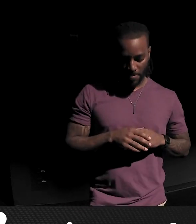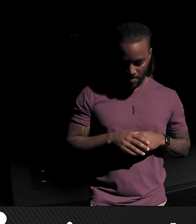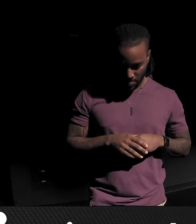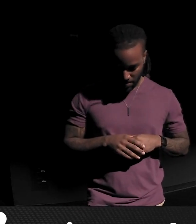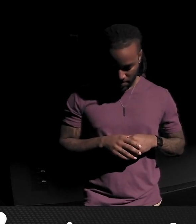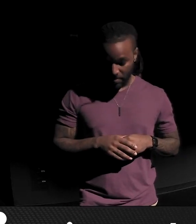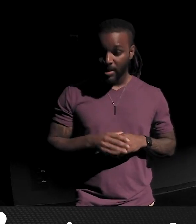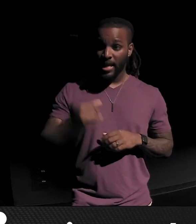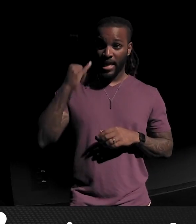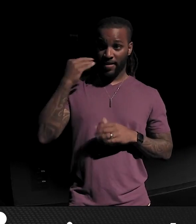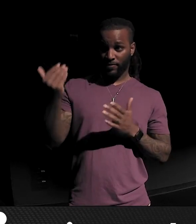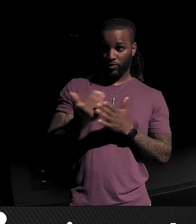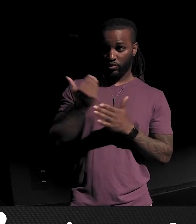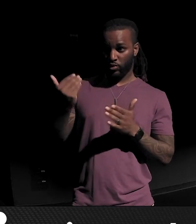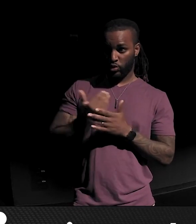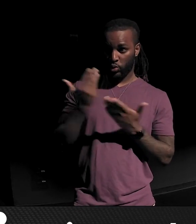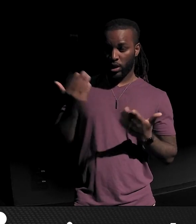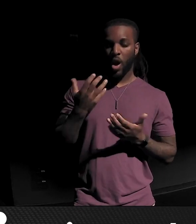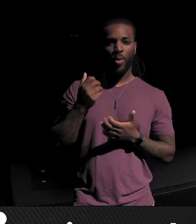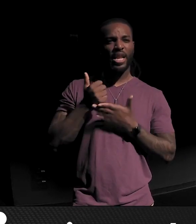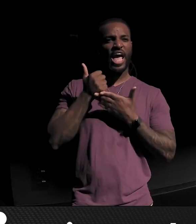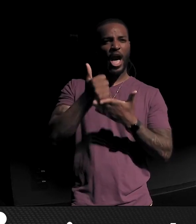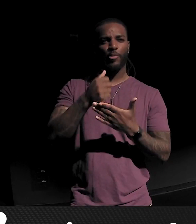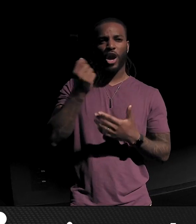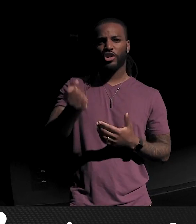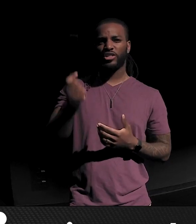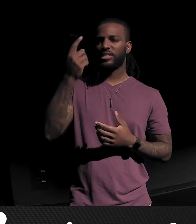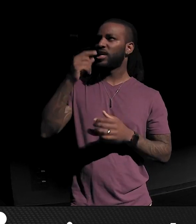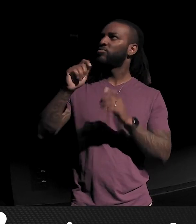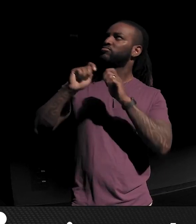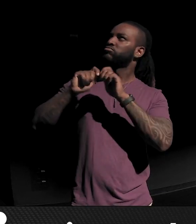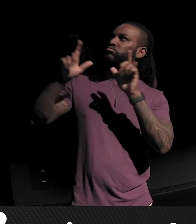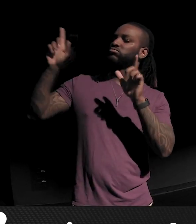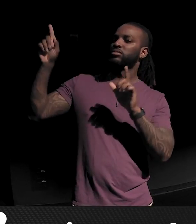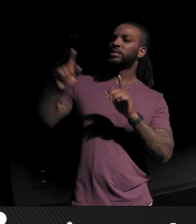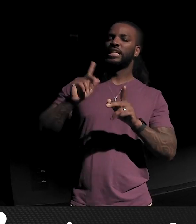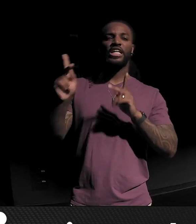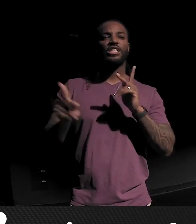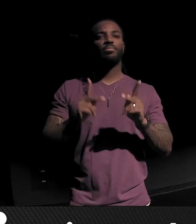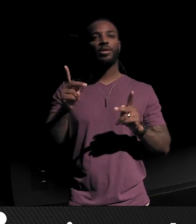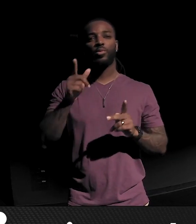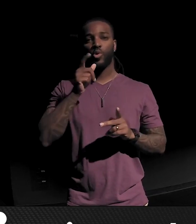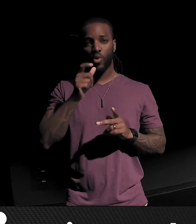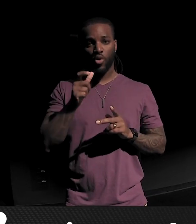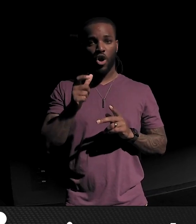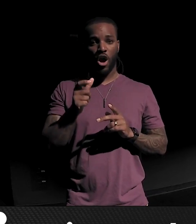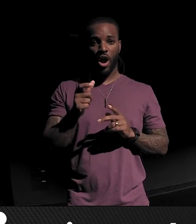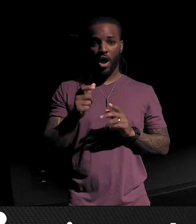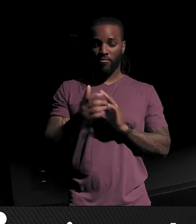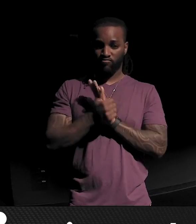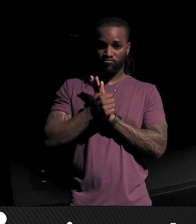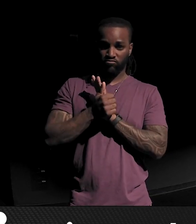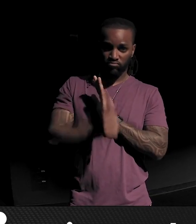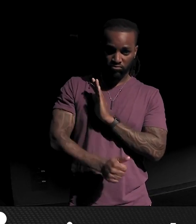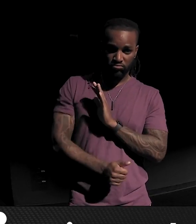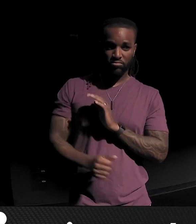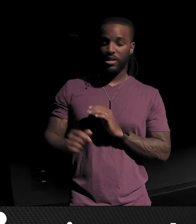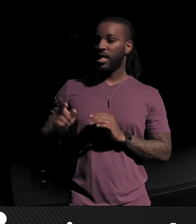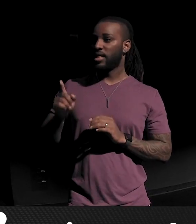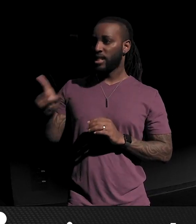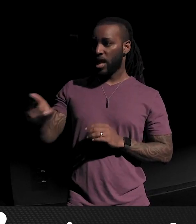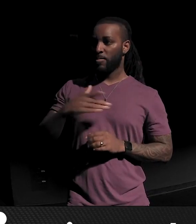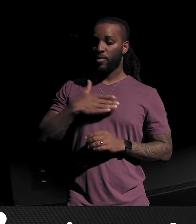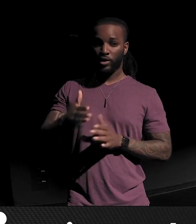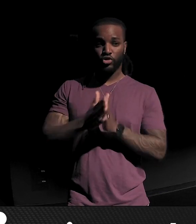If you're new here, I want to help you understand what's on that slide. There are people who are gifted and have committed as their ministry to be praying